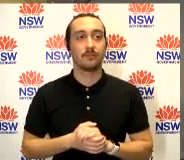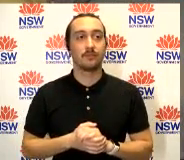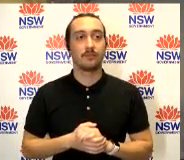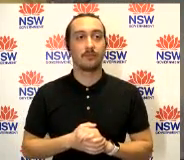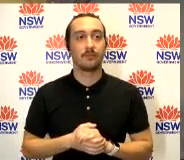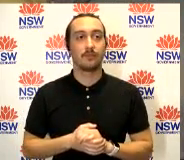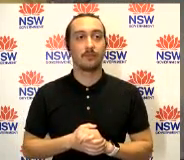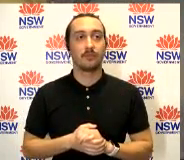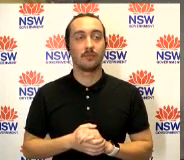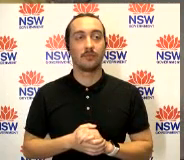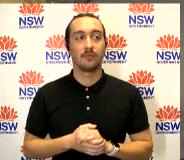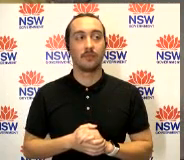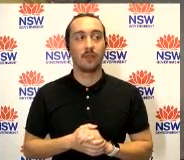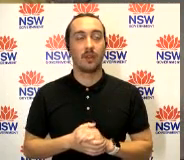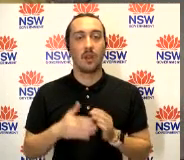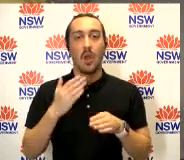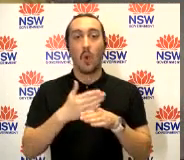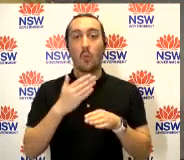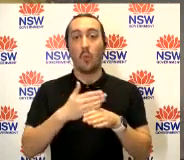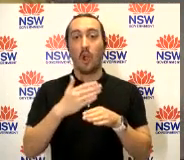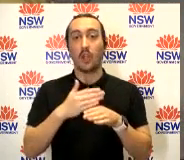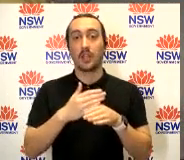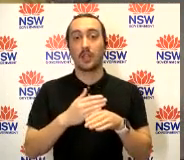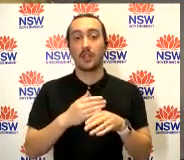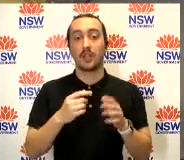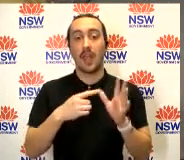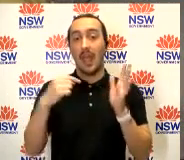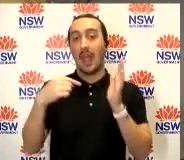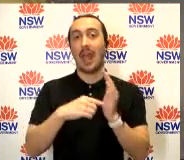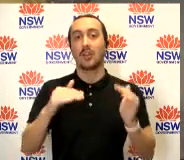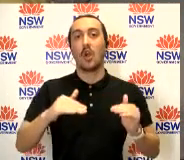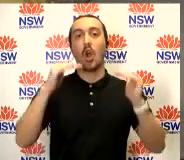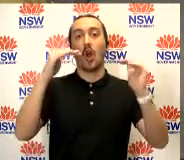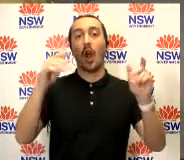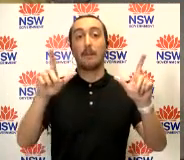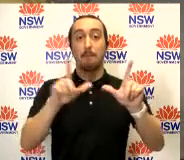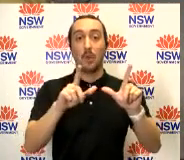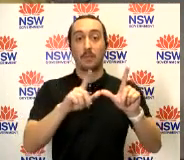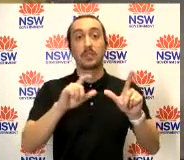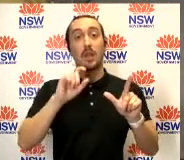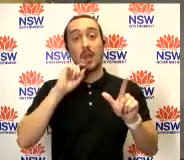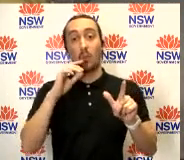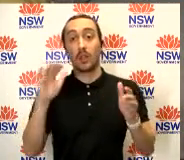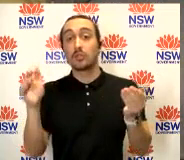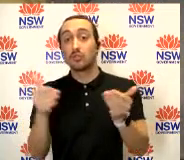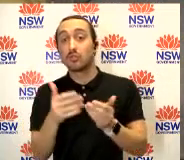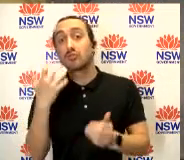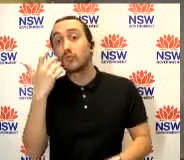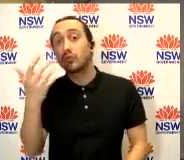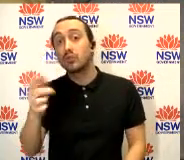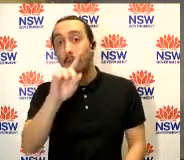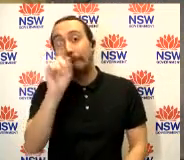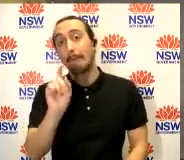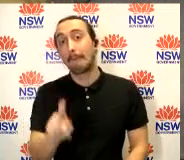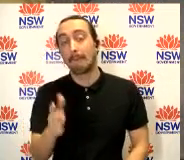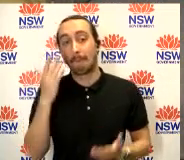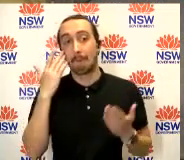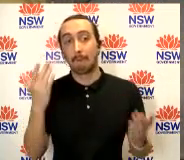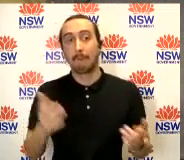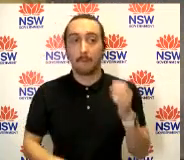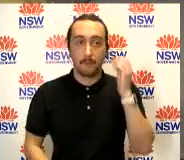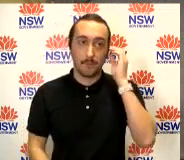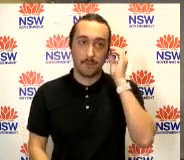Will work at height permits be introduced as a mandatory requirement in the future? So it's a current understanding